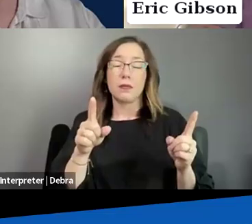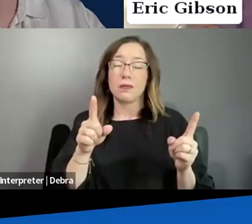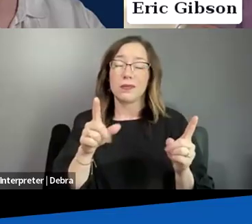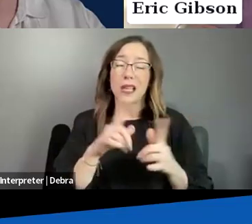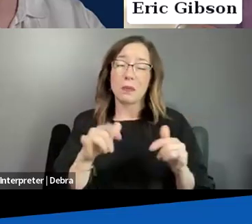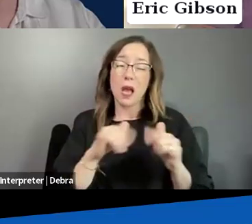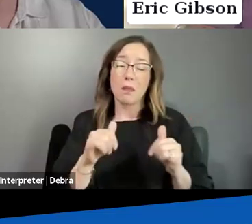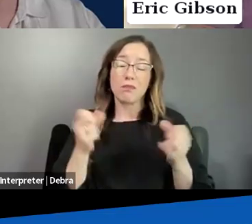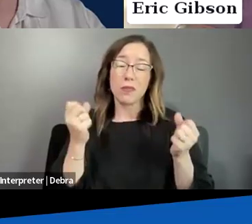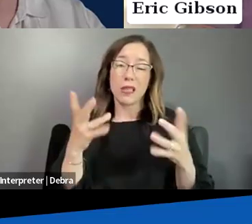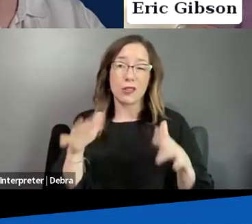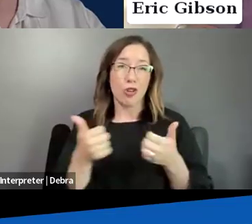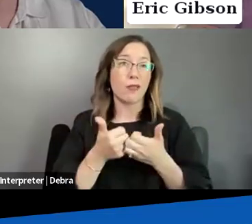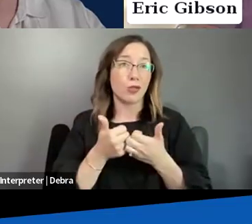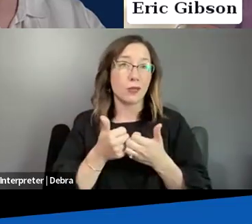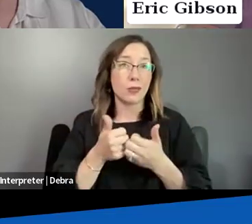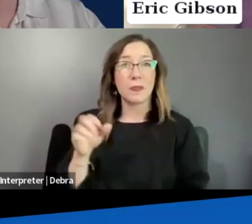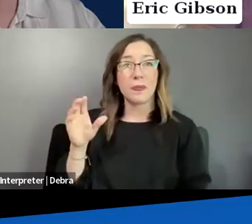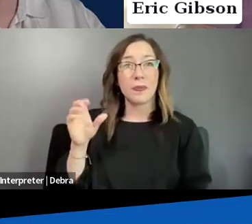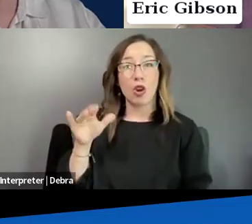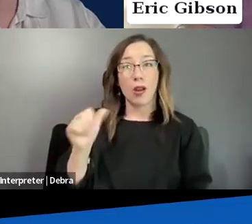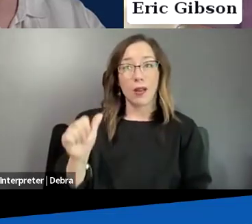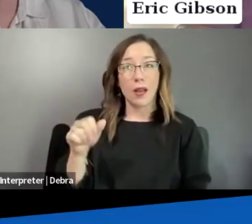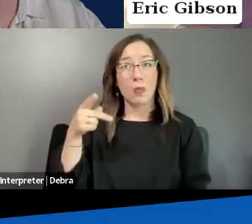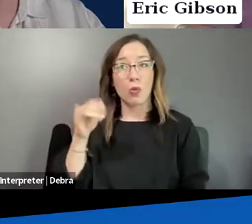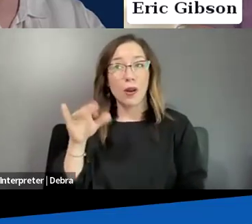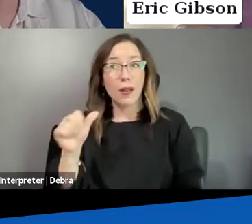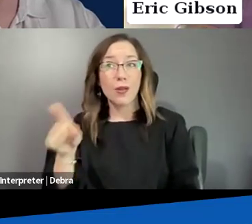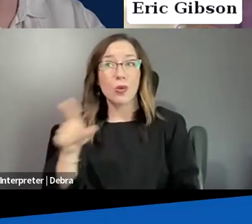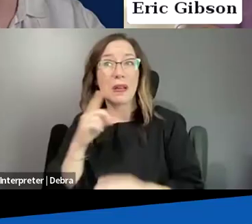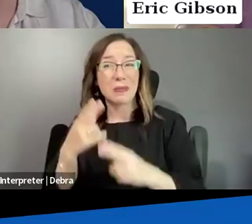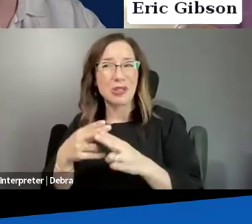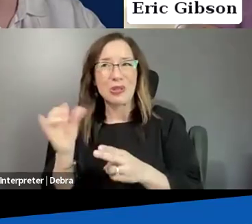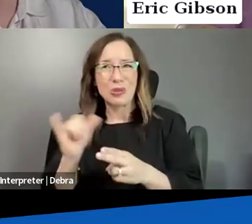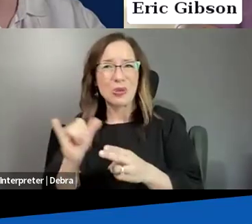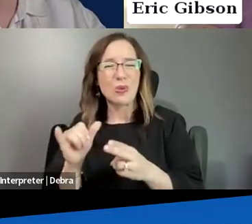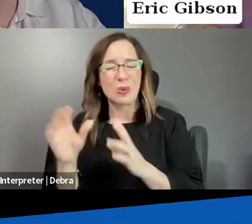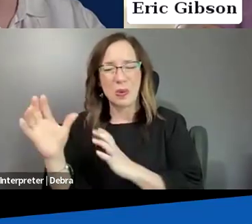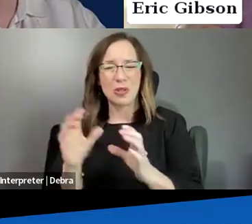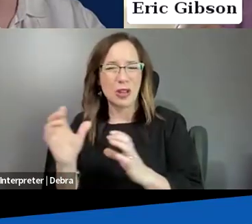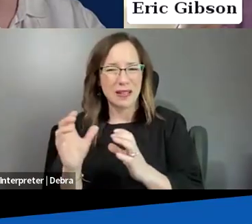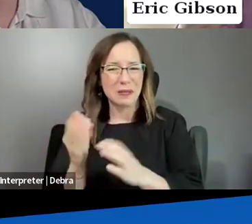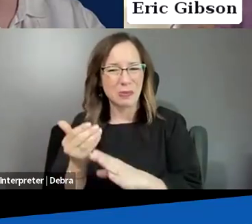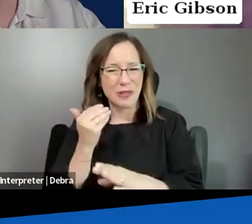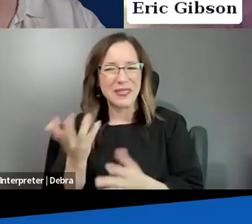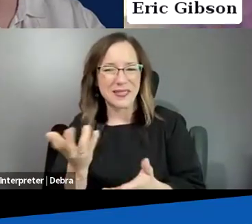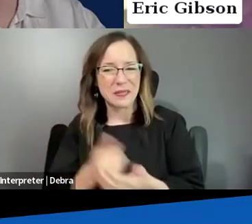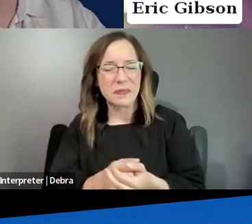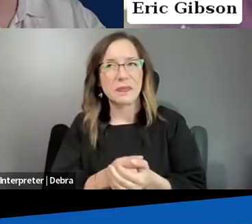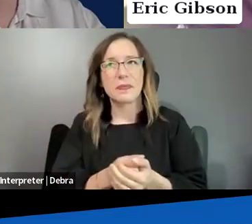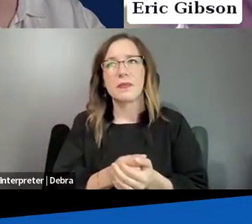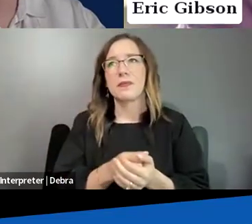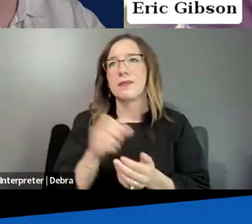challenges. And I feel like Eric and Priya, you both also brought up this when we were chatting before.